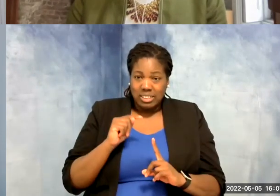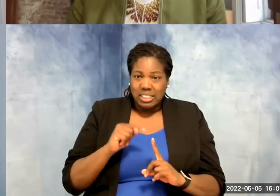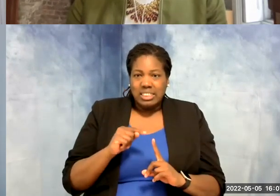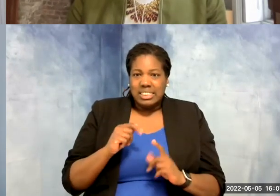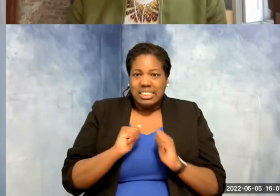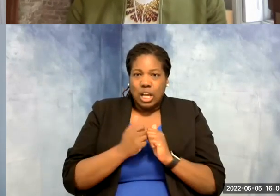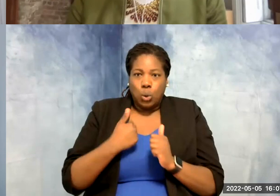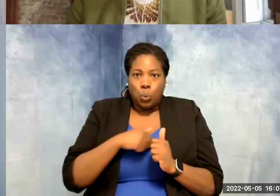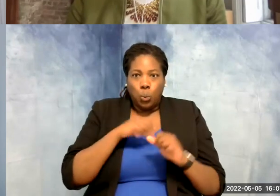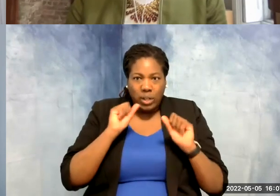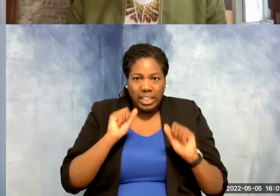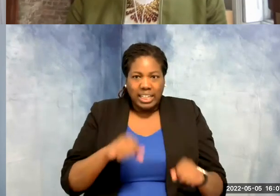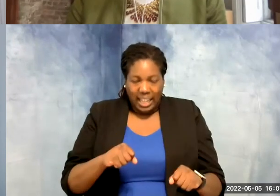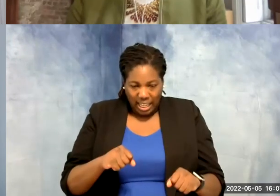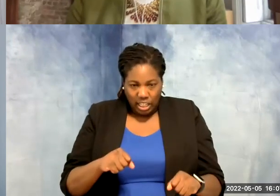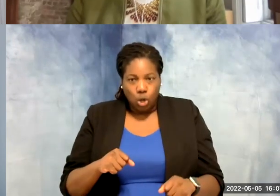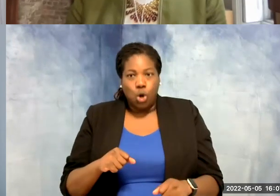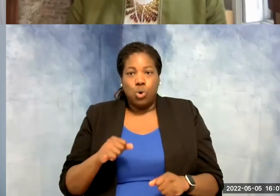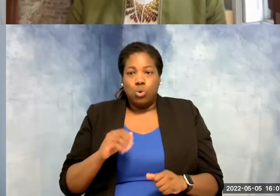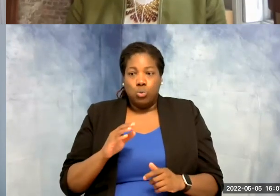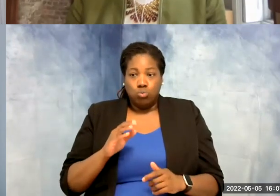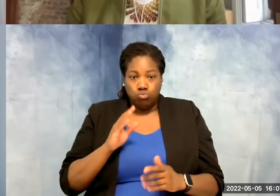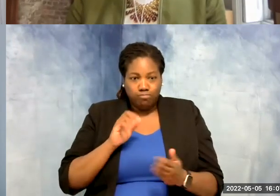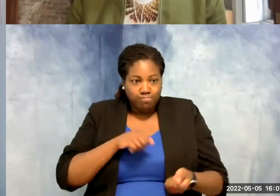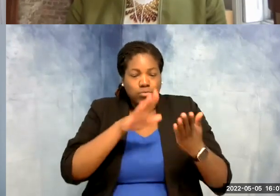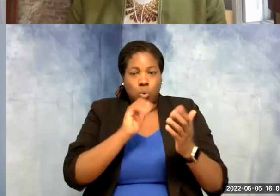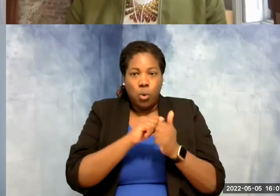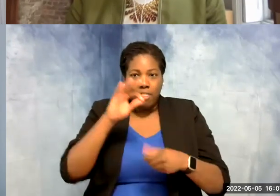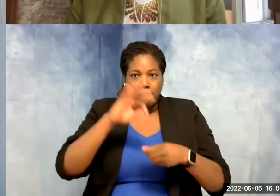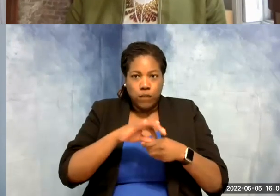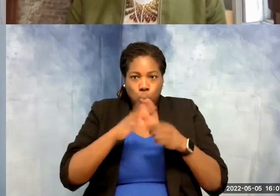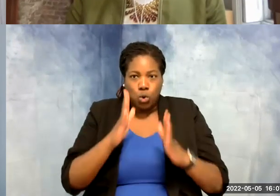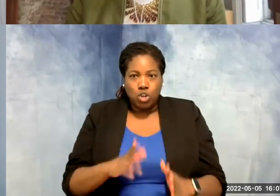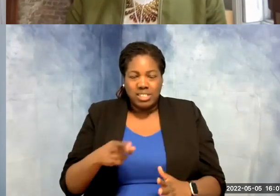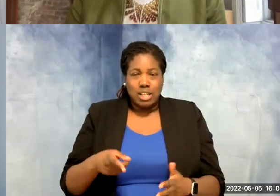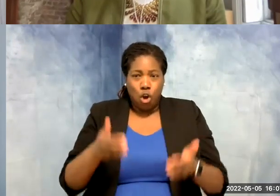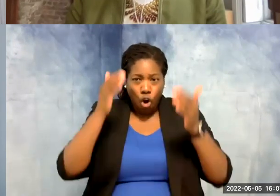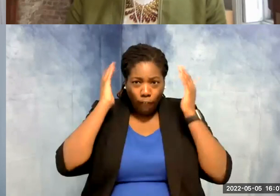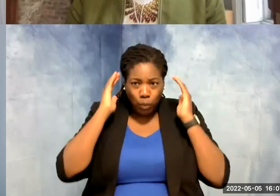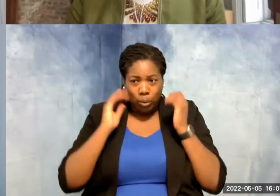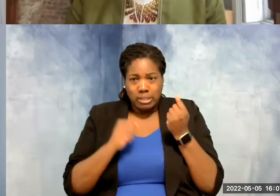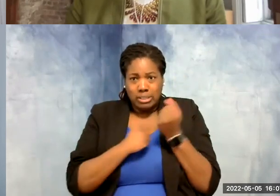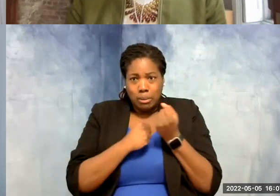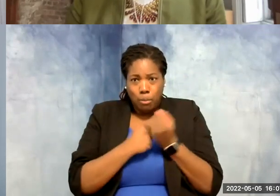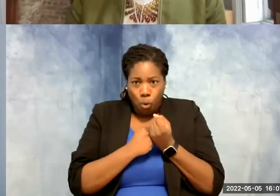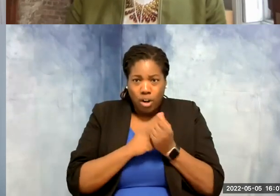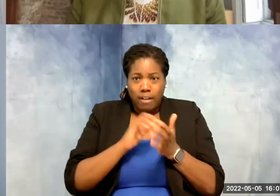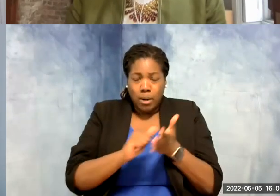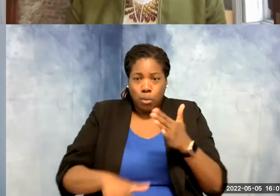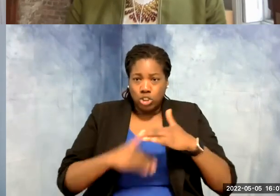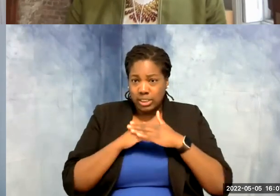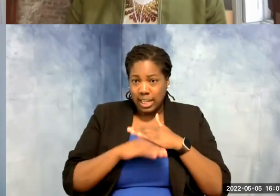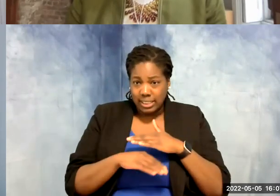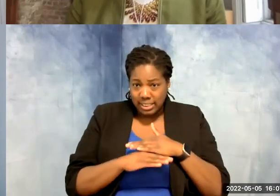way for us to really take this directly to the voters who we know are in a overwhelming majority support of abortion